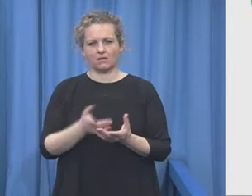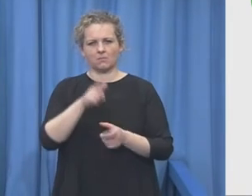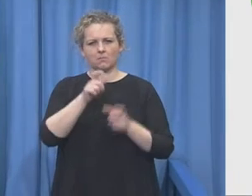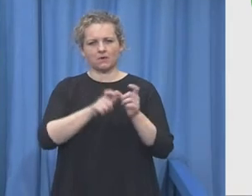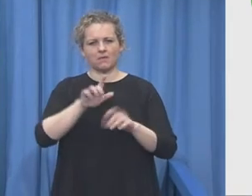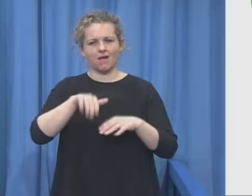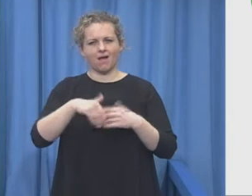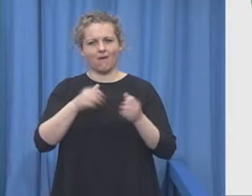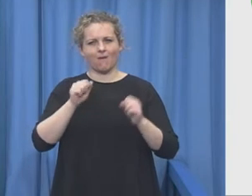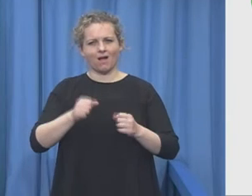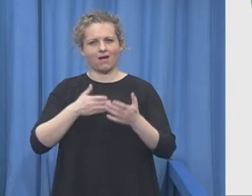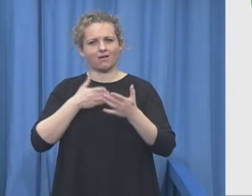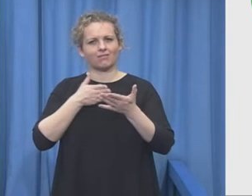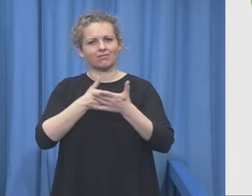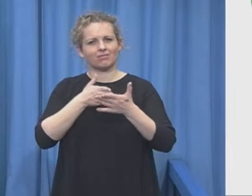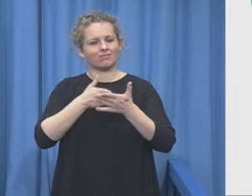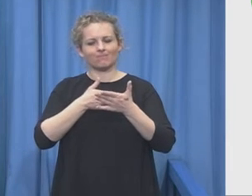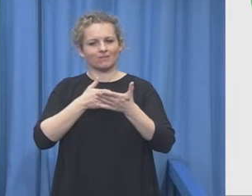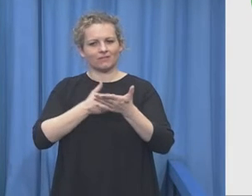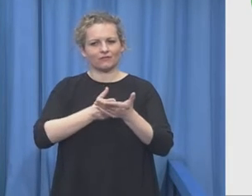is in the first place